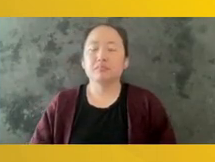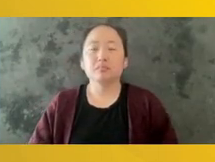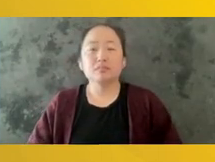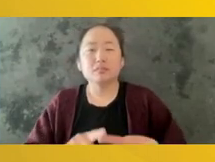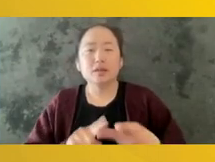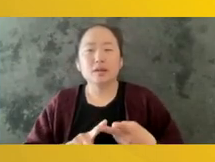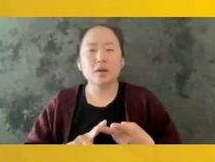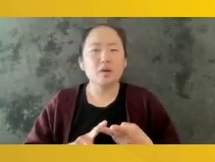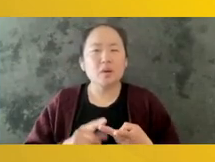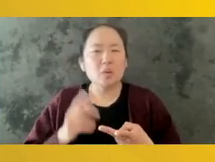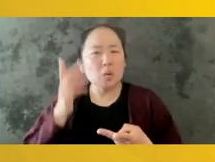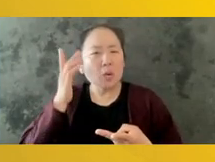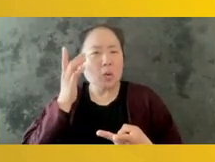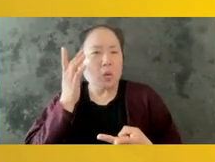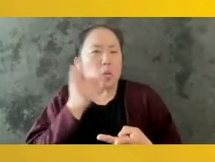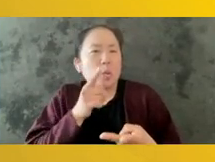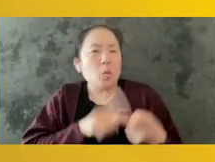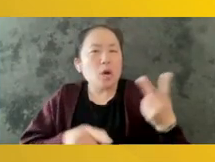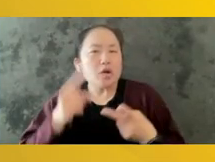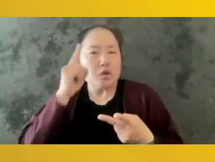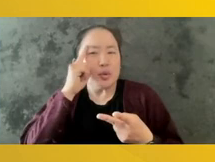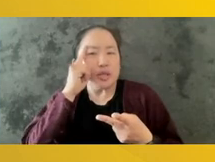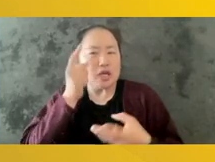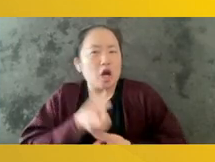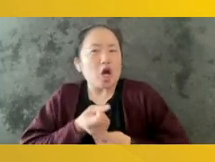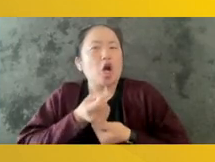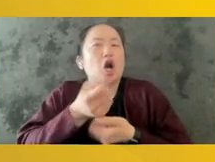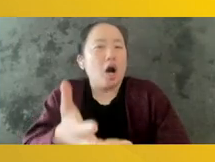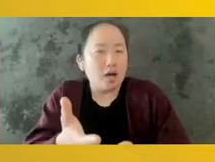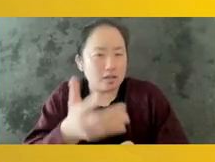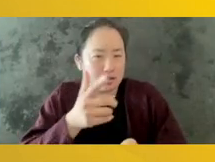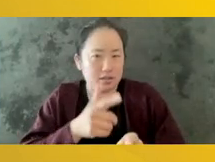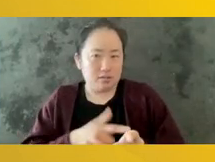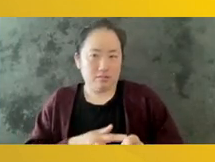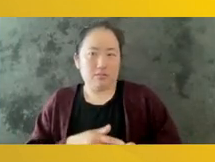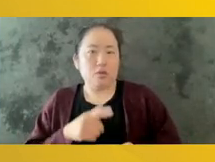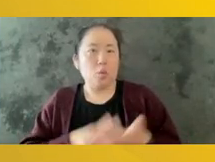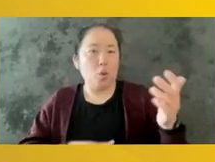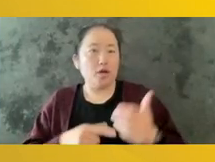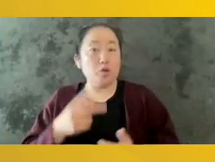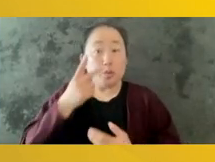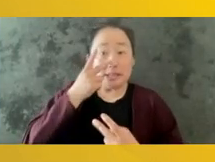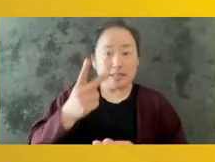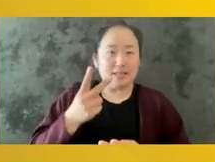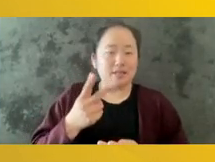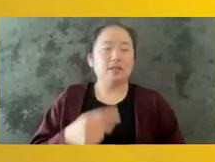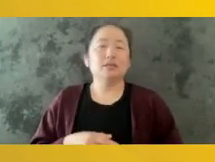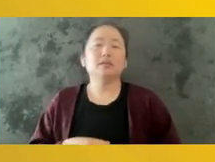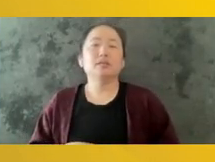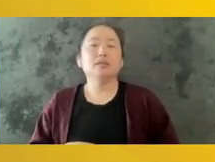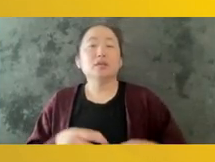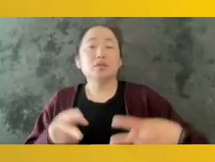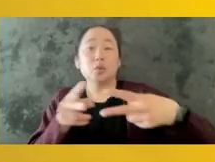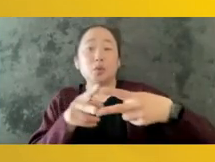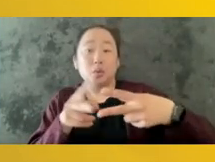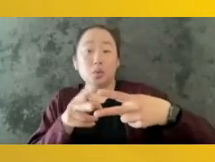is causing what you're observing here? So go ahead and put your answer to both of these questions in the chat.